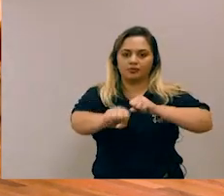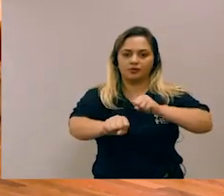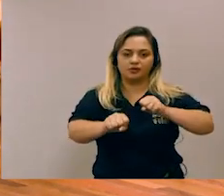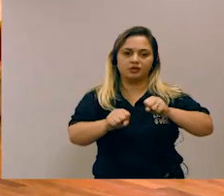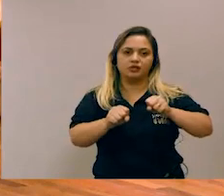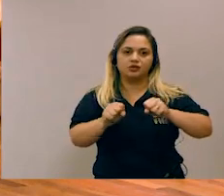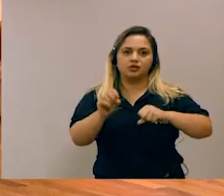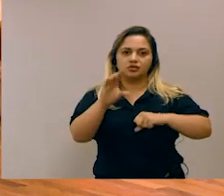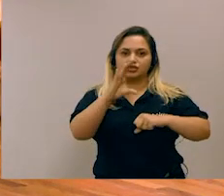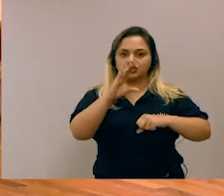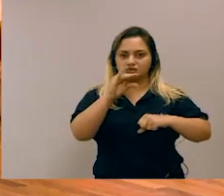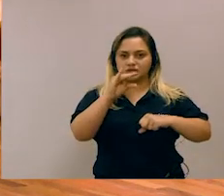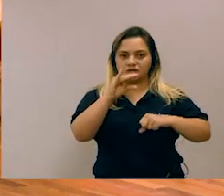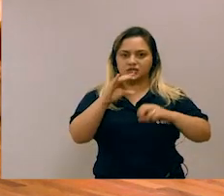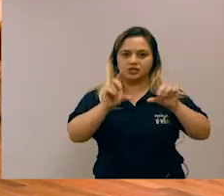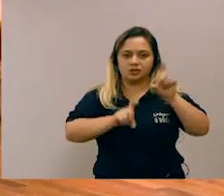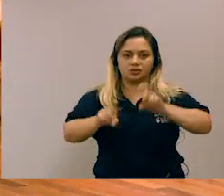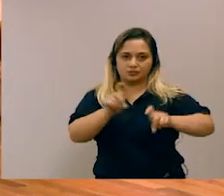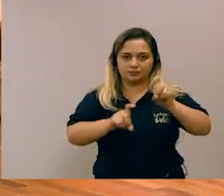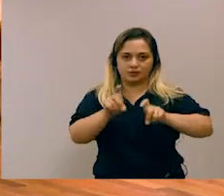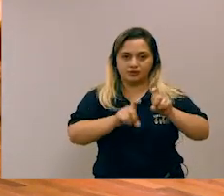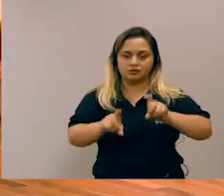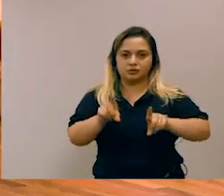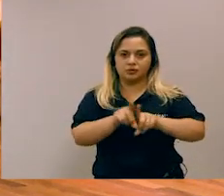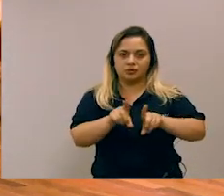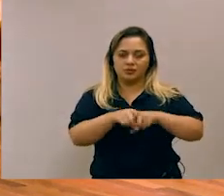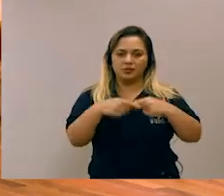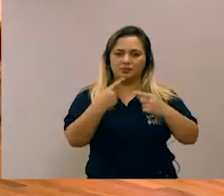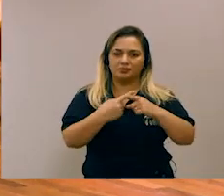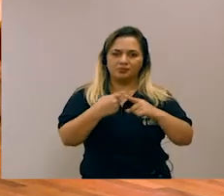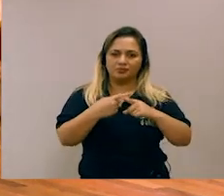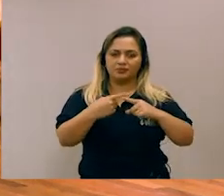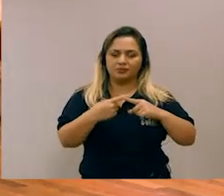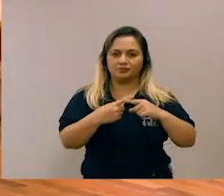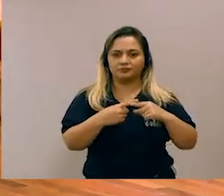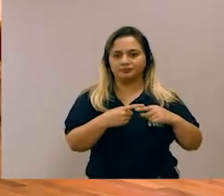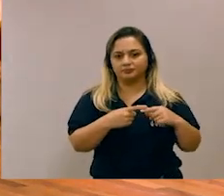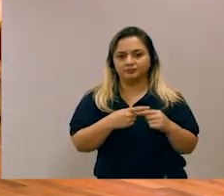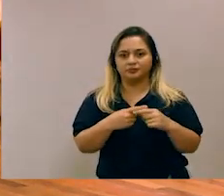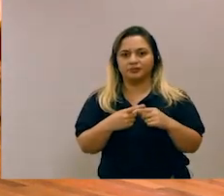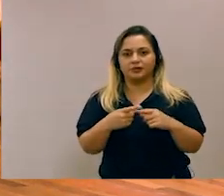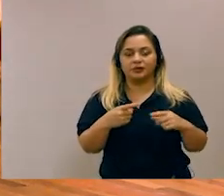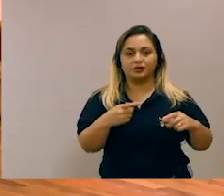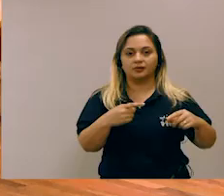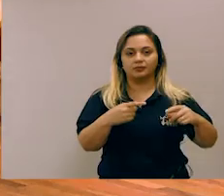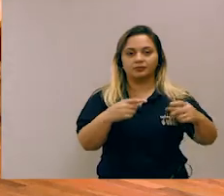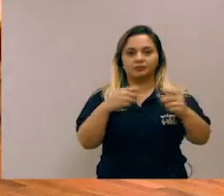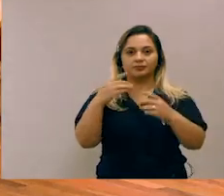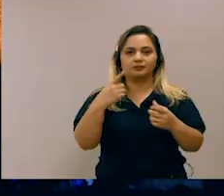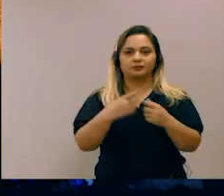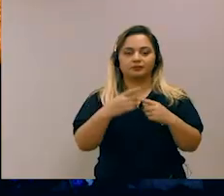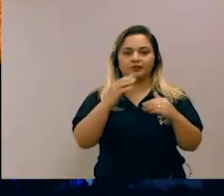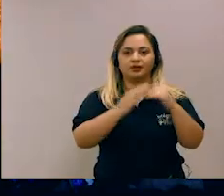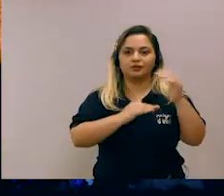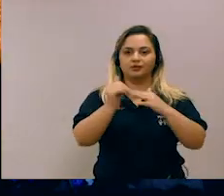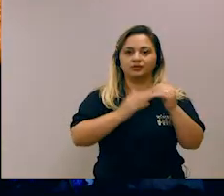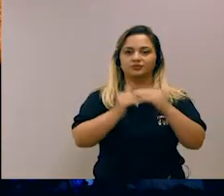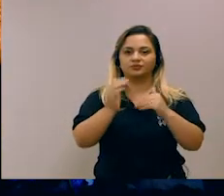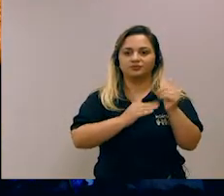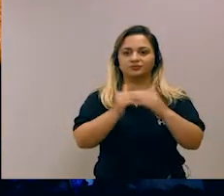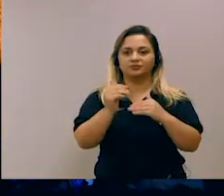find out why it was not working, it was really interesting to see that it was too late in the process because girls